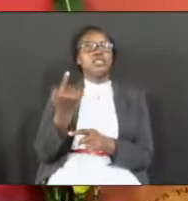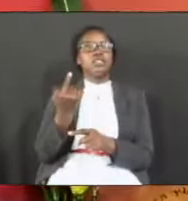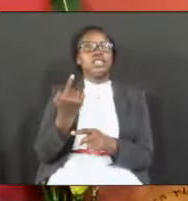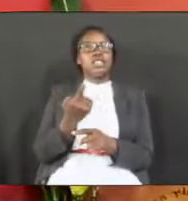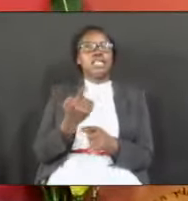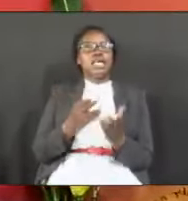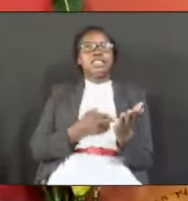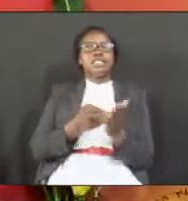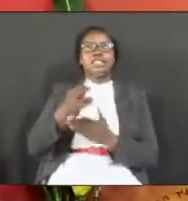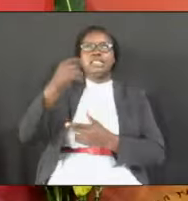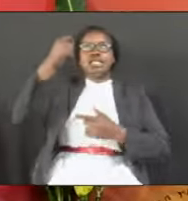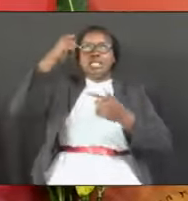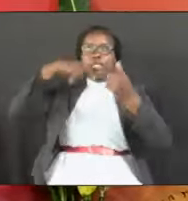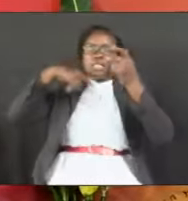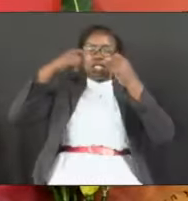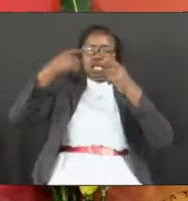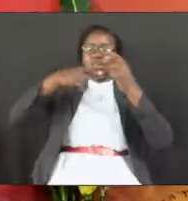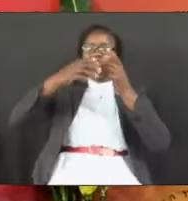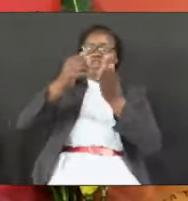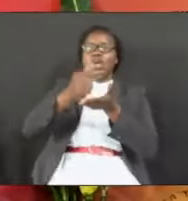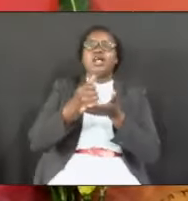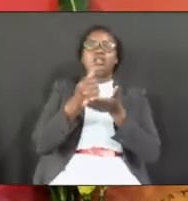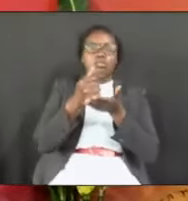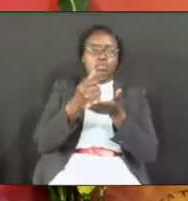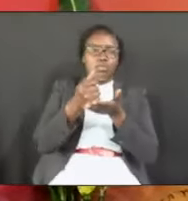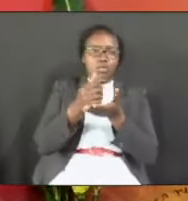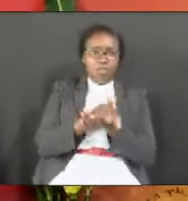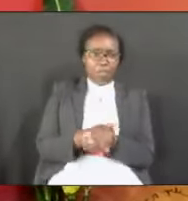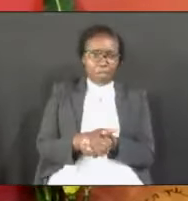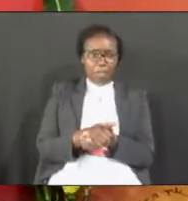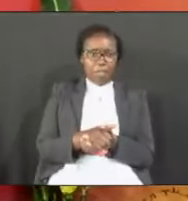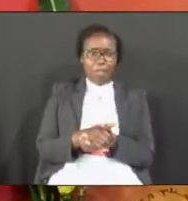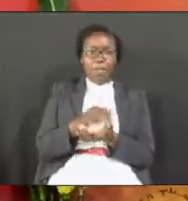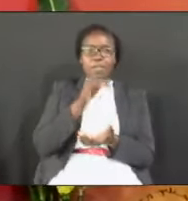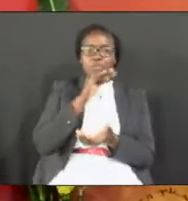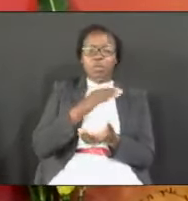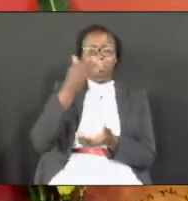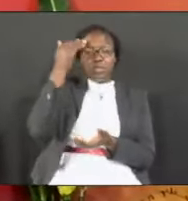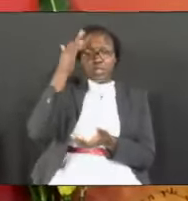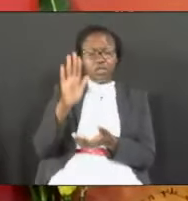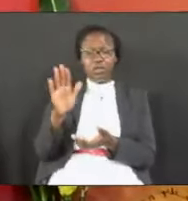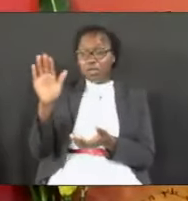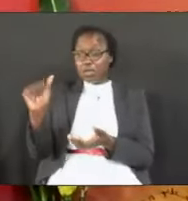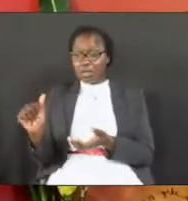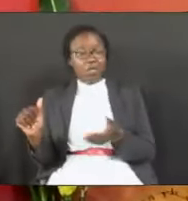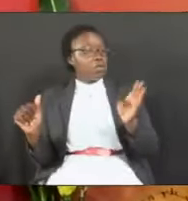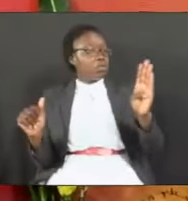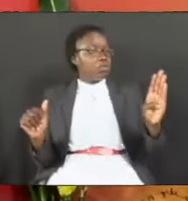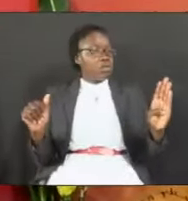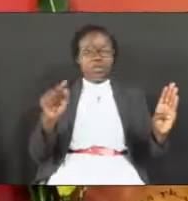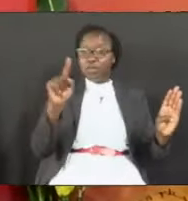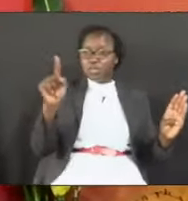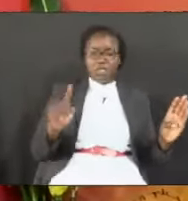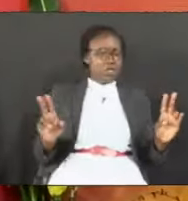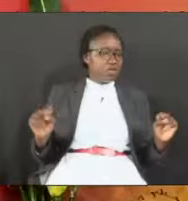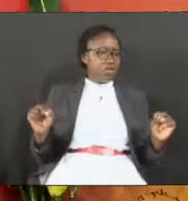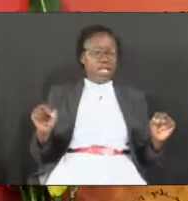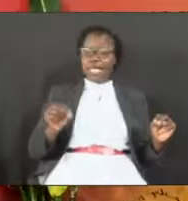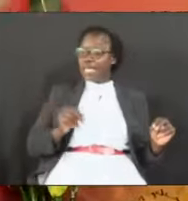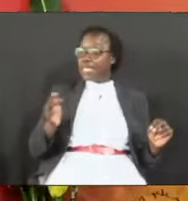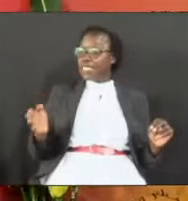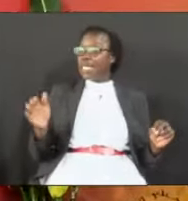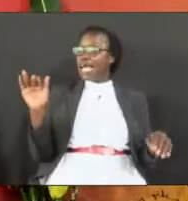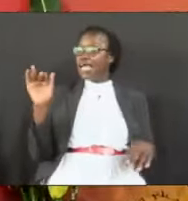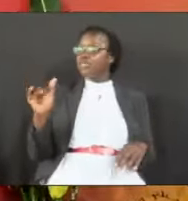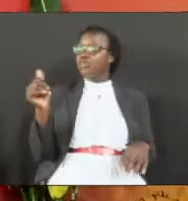genuinely crying for help. The boy did not know A or B or Z. He was there asking